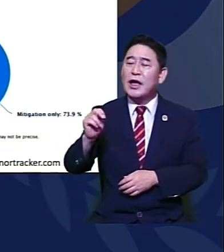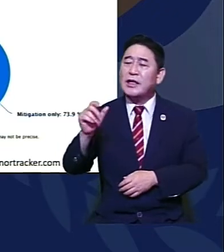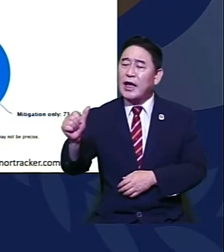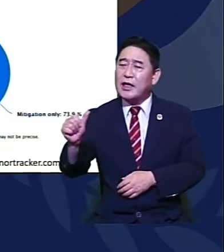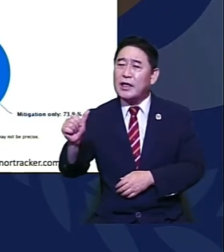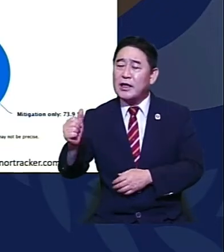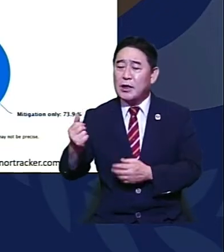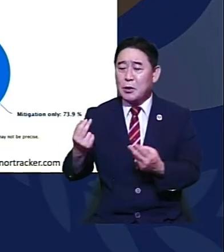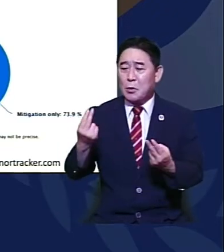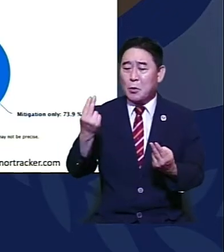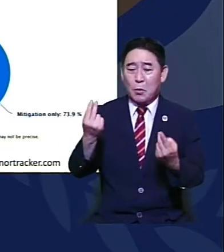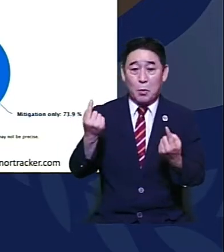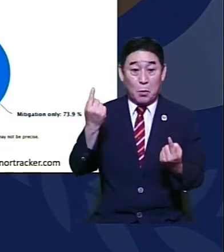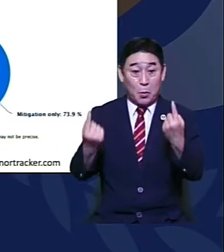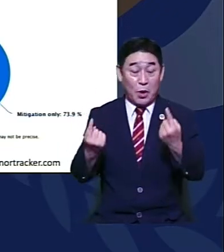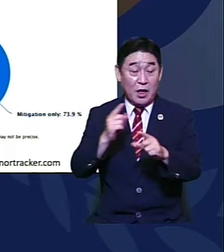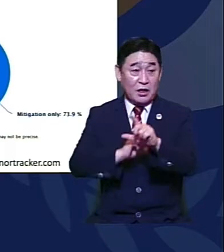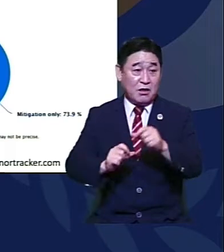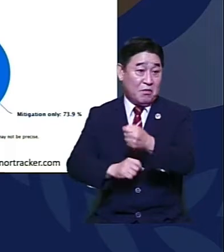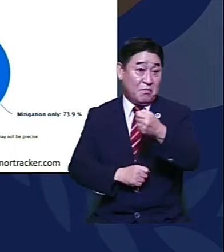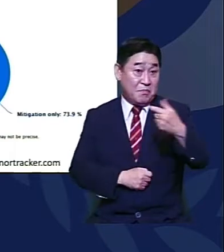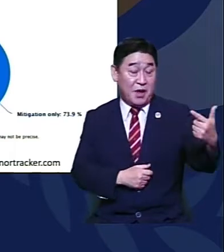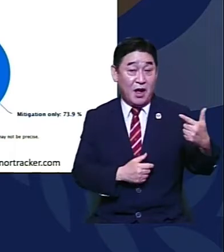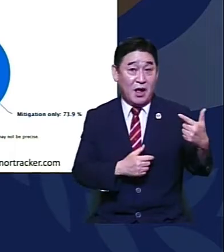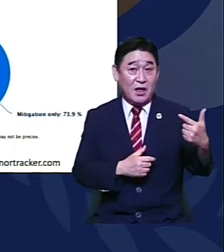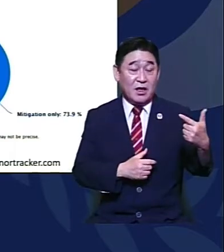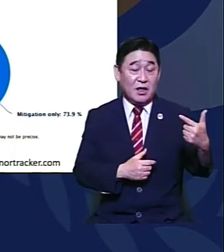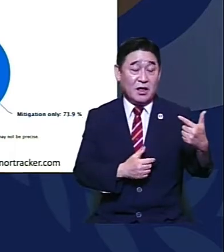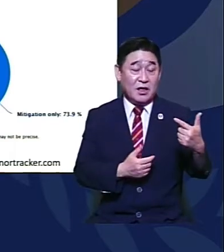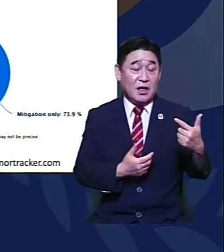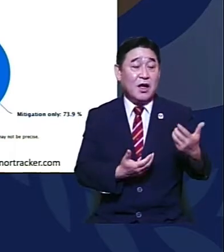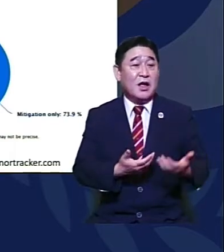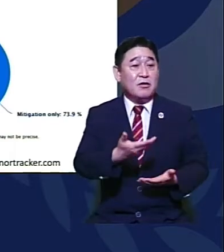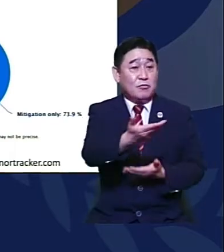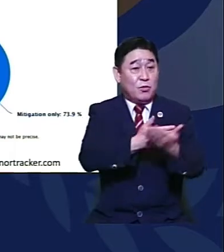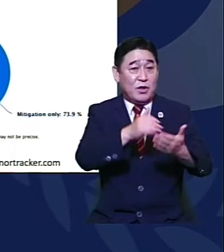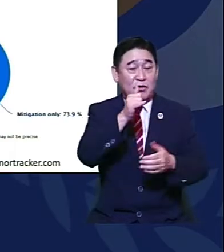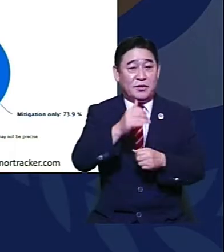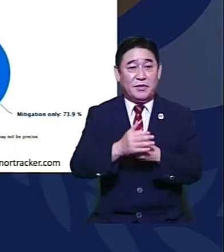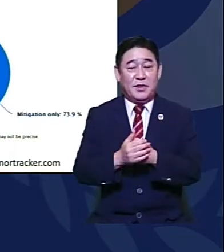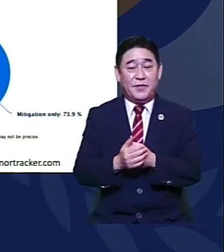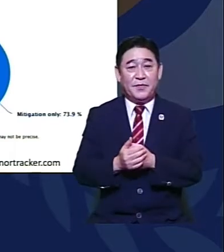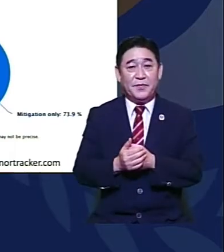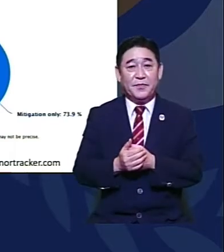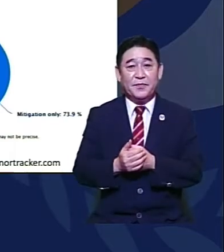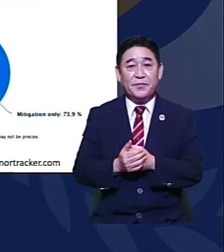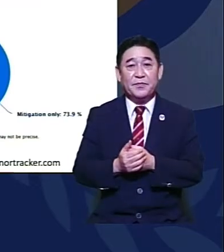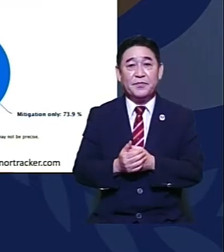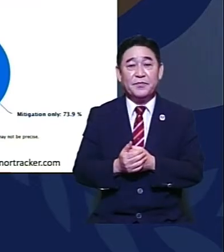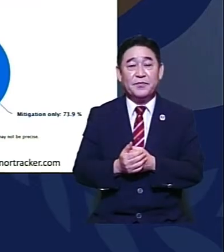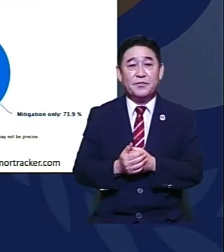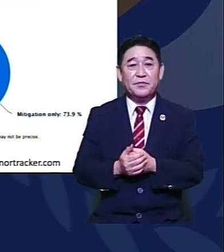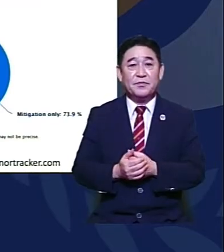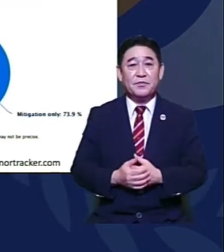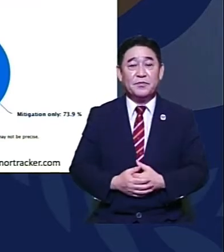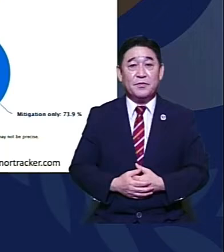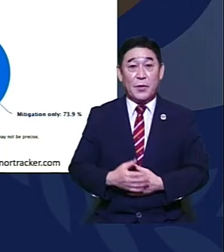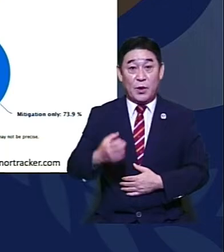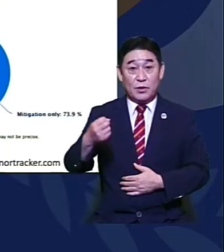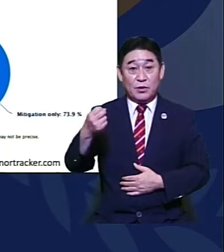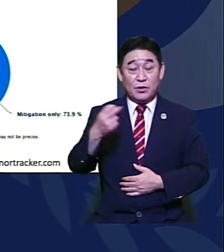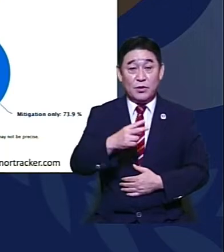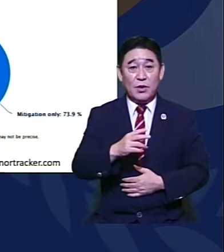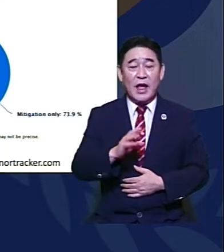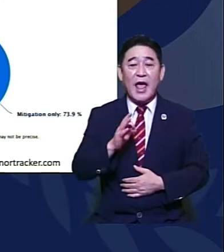By the sector, energy and infrastructure accounts for half of climate ODA,